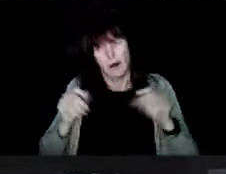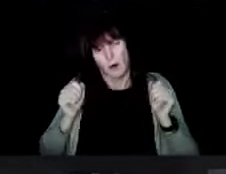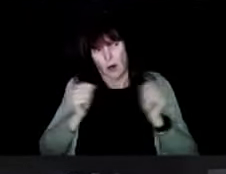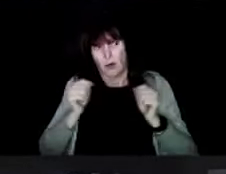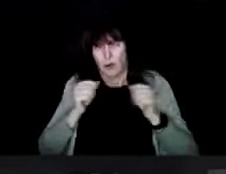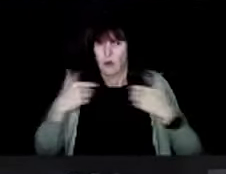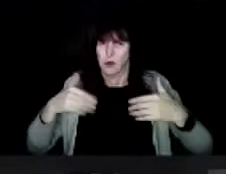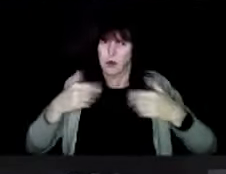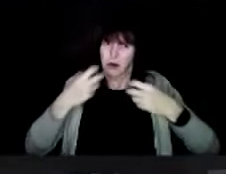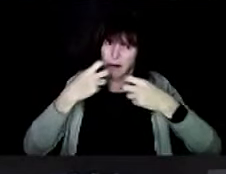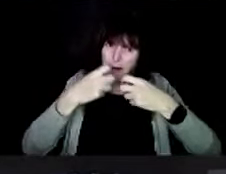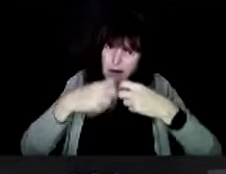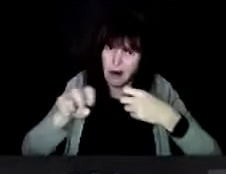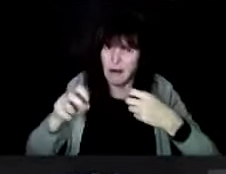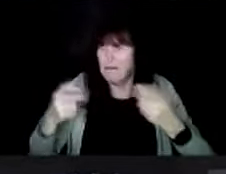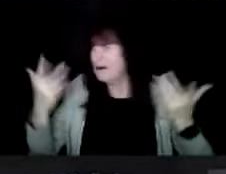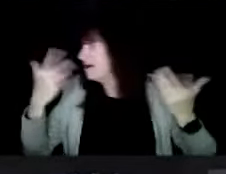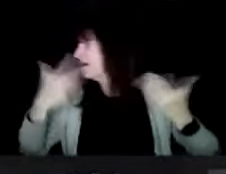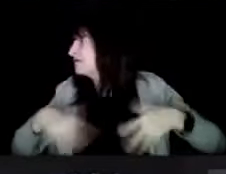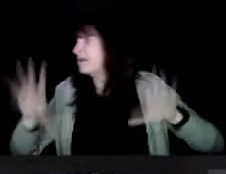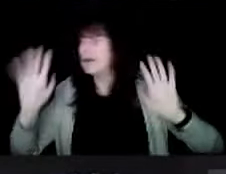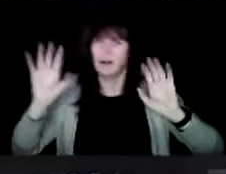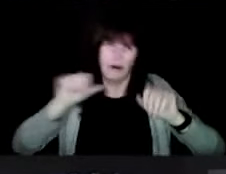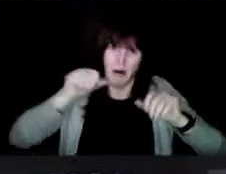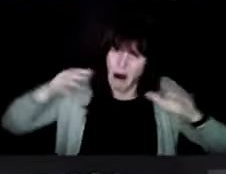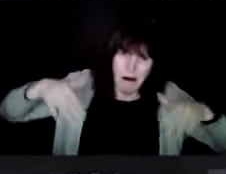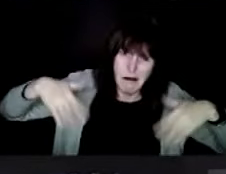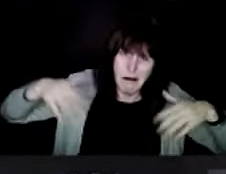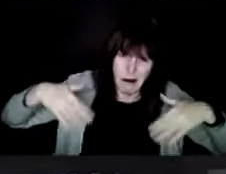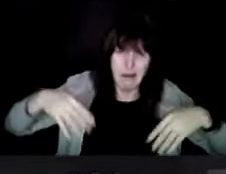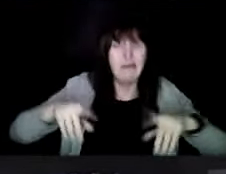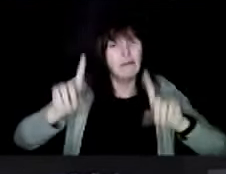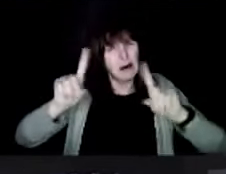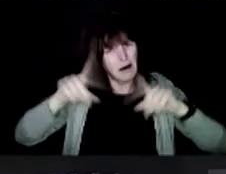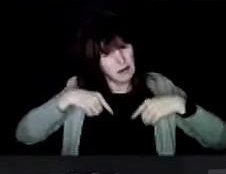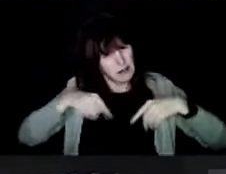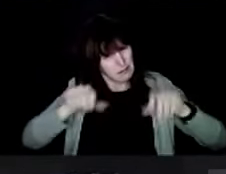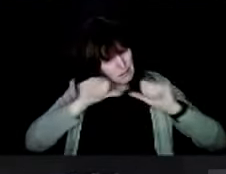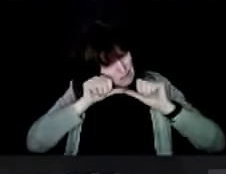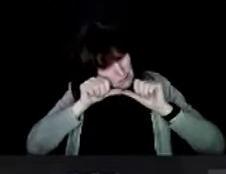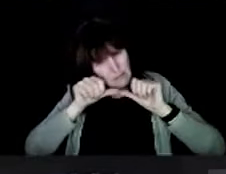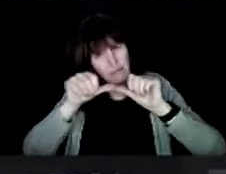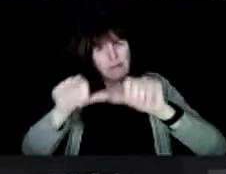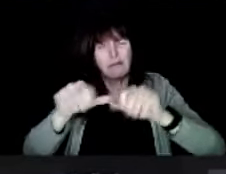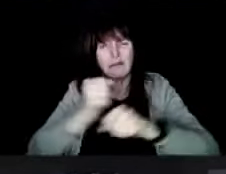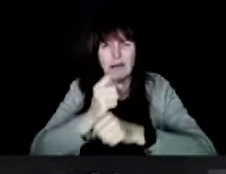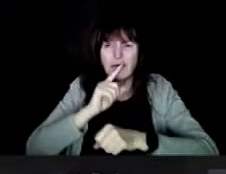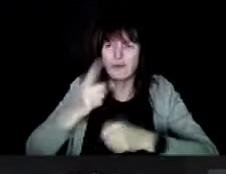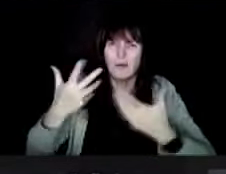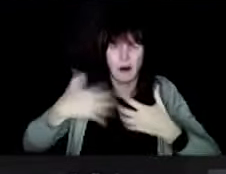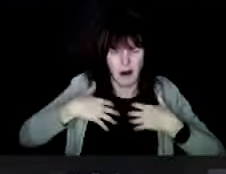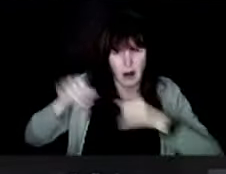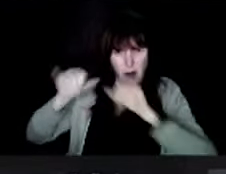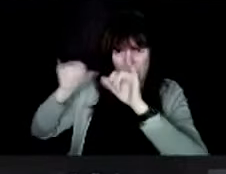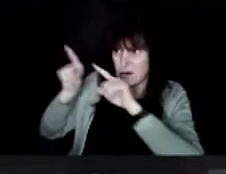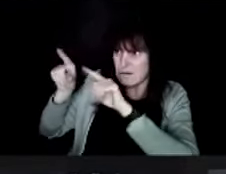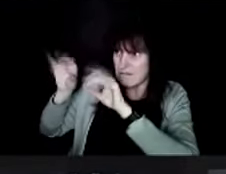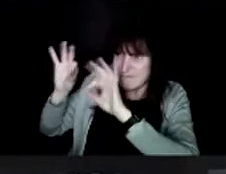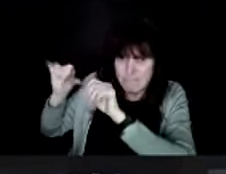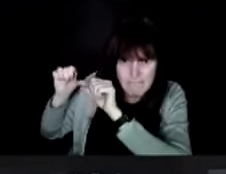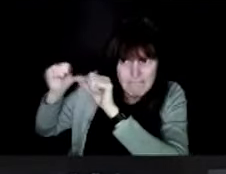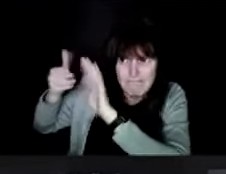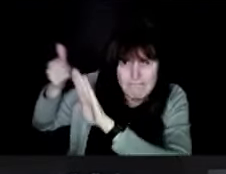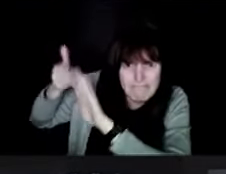that our healthcare system can function and keep up with the demands placed upon it by COVID-19. We can